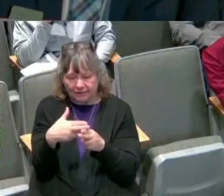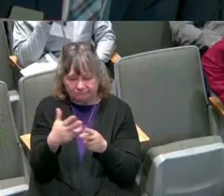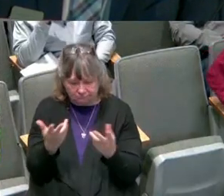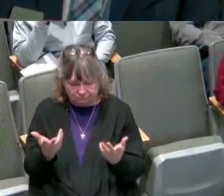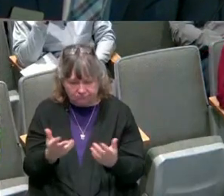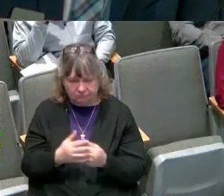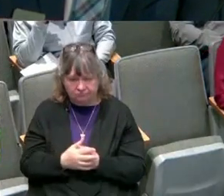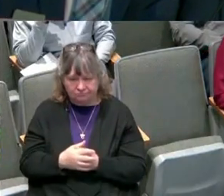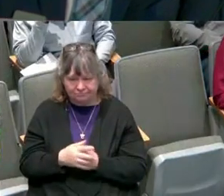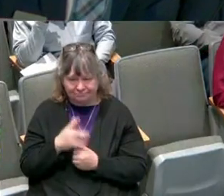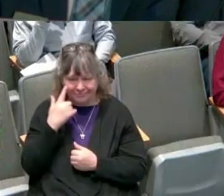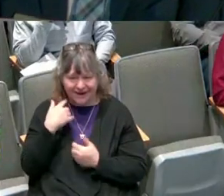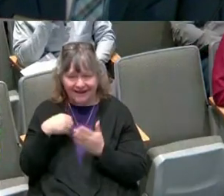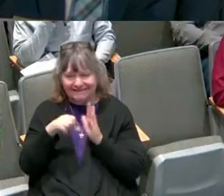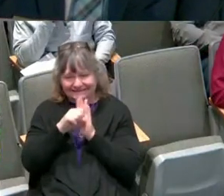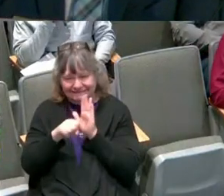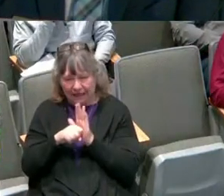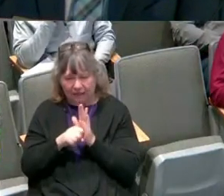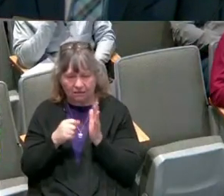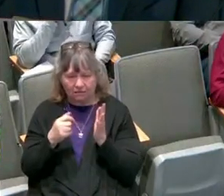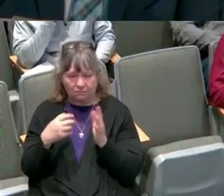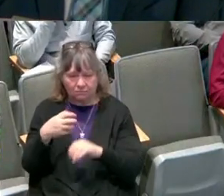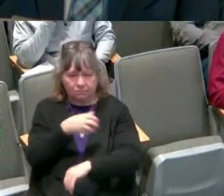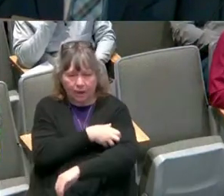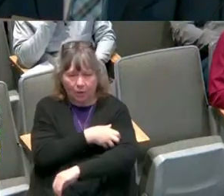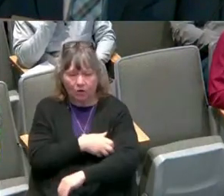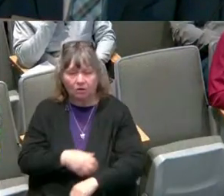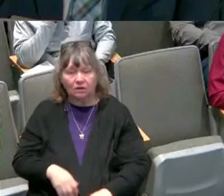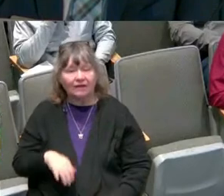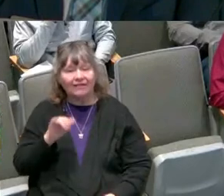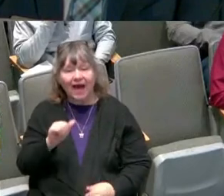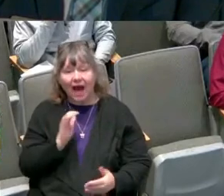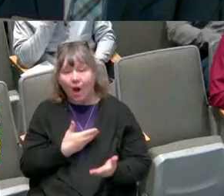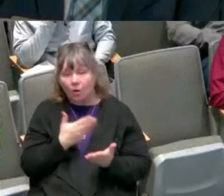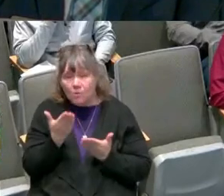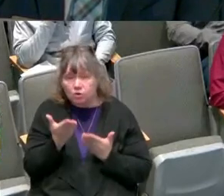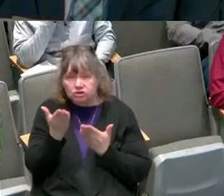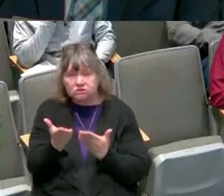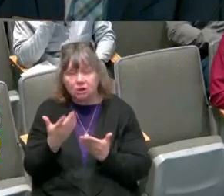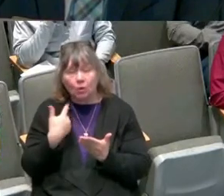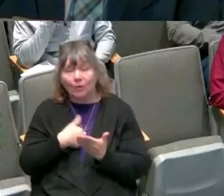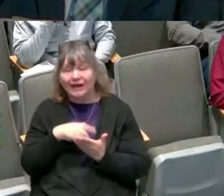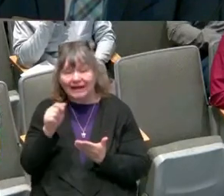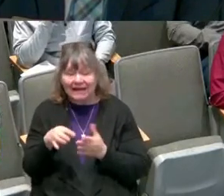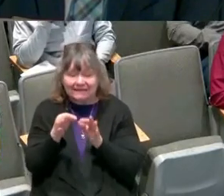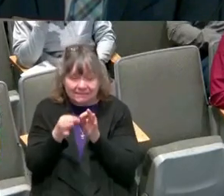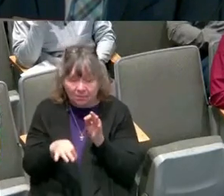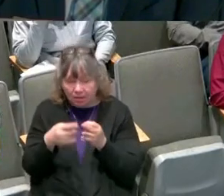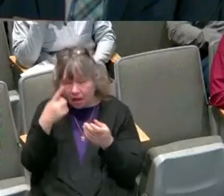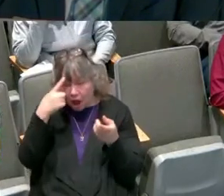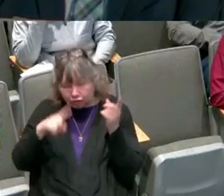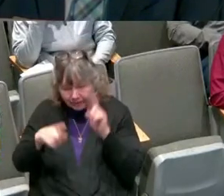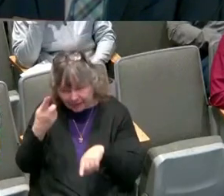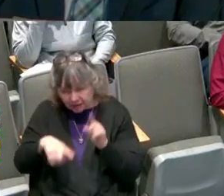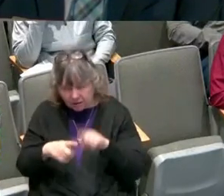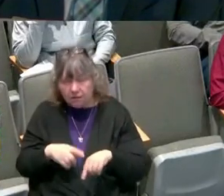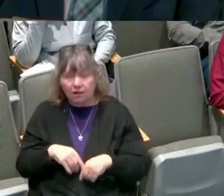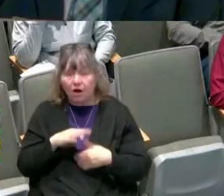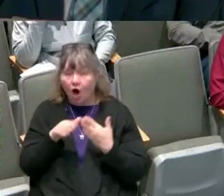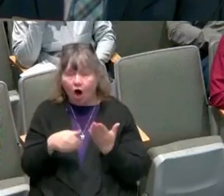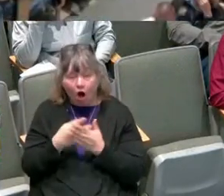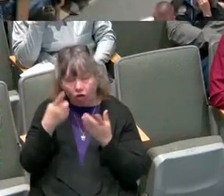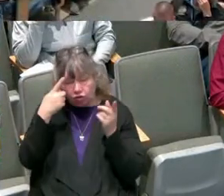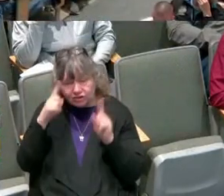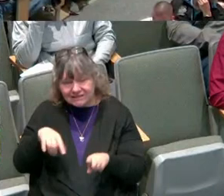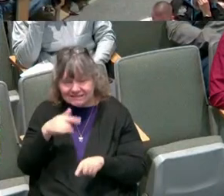domain so that is a motion in front of us we need a simple majority all